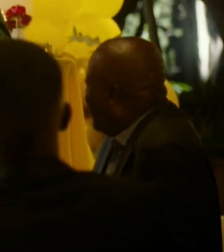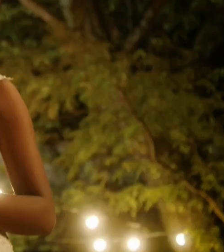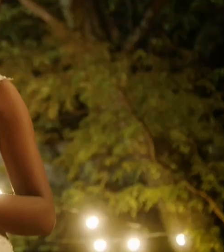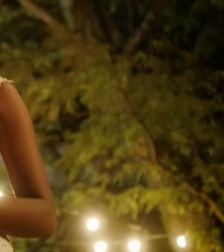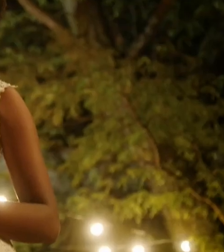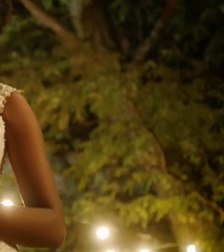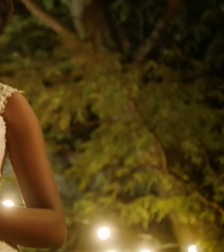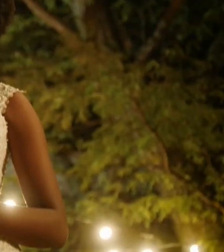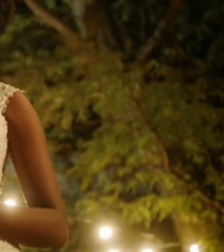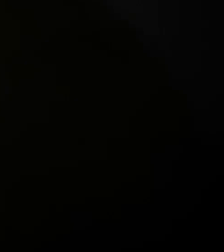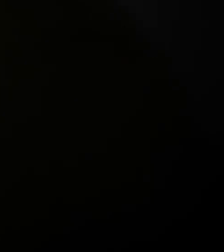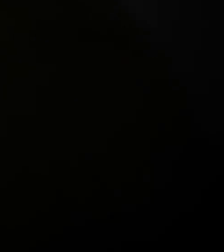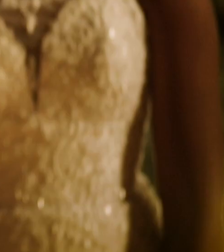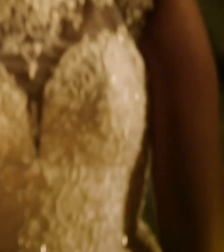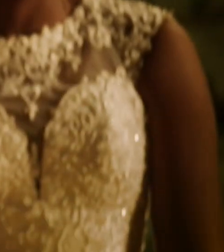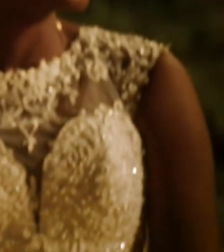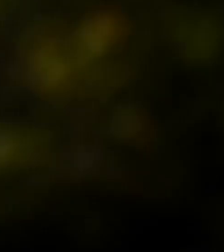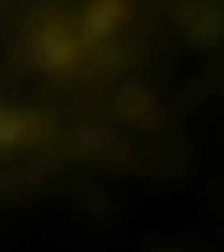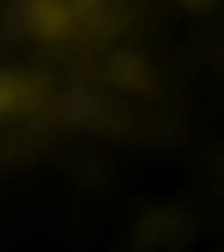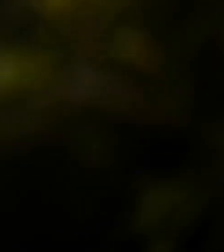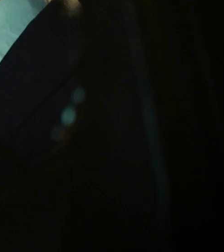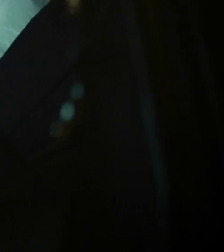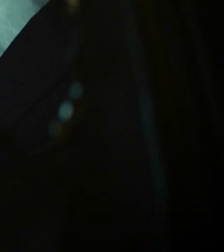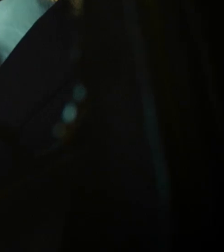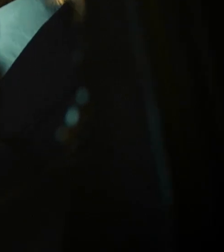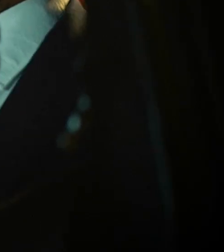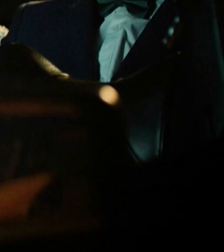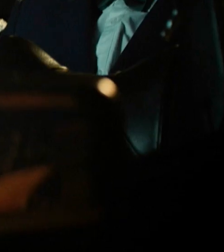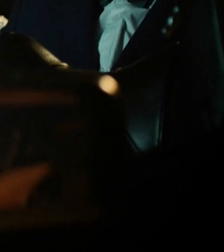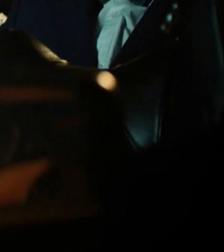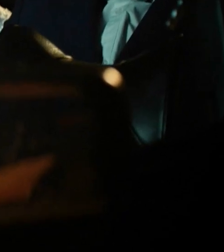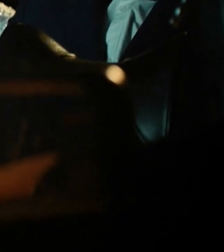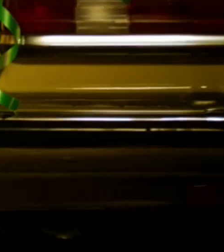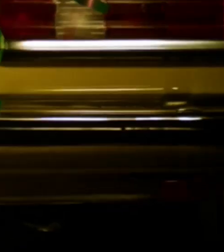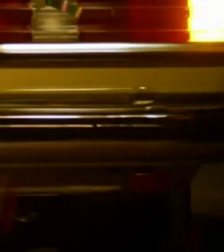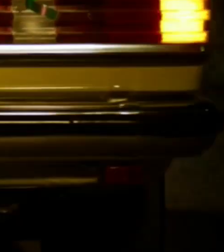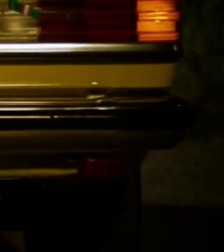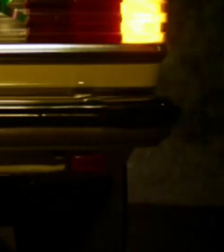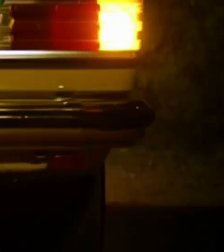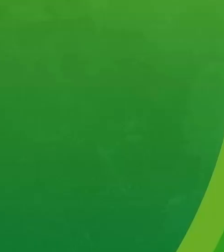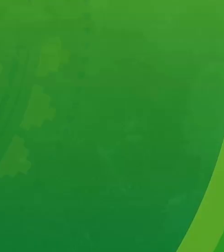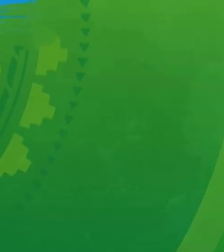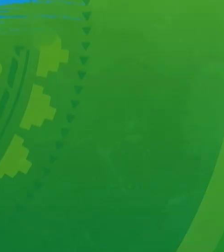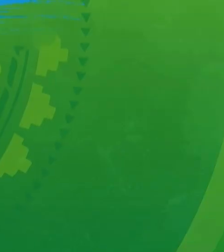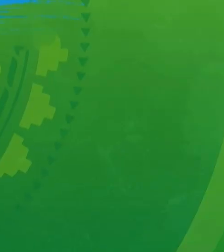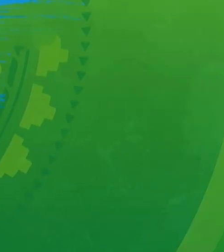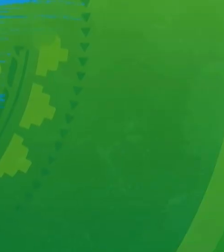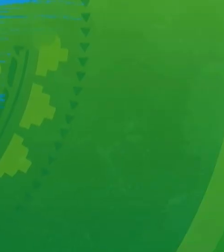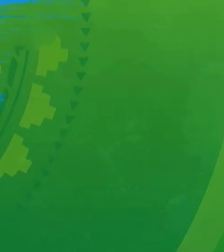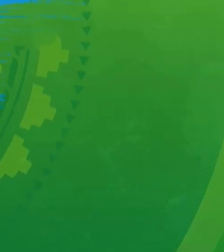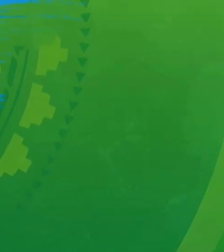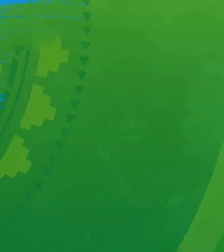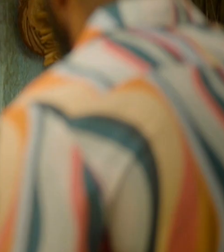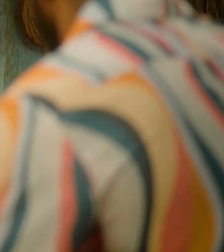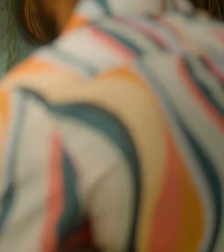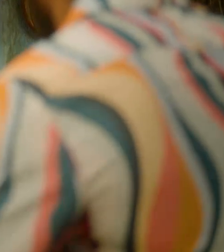This season, enjoy all the better moments with GoTV. Your football party GoTV, they give you better